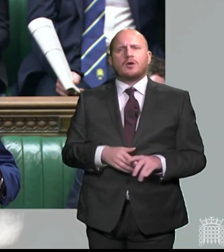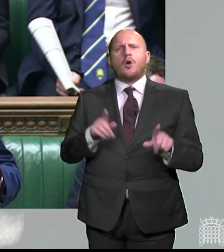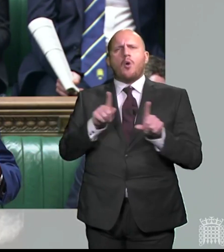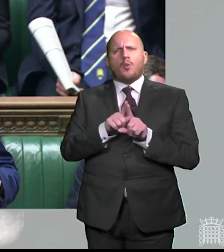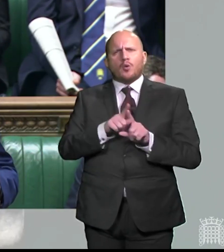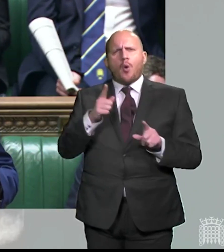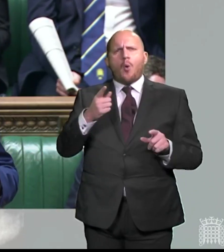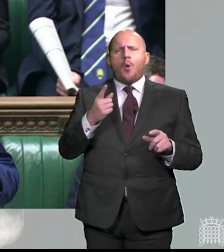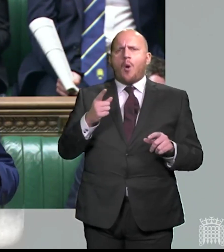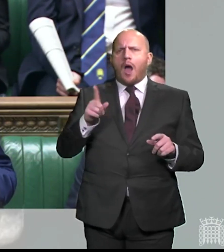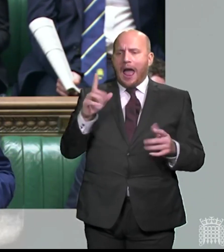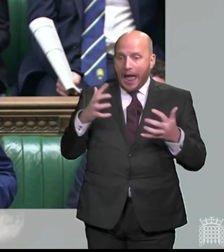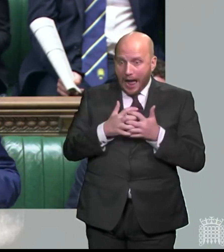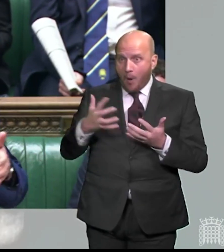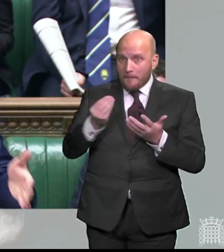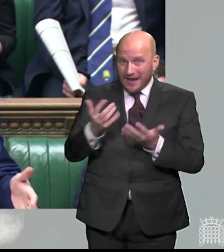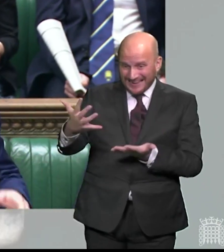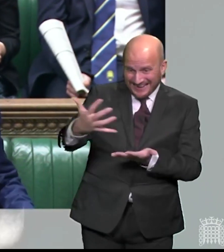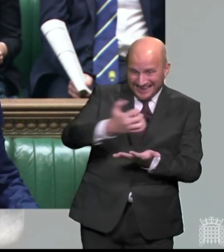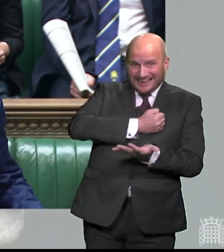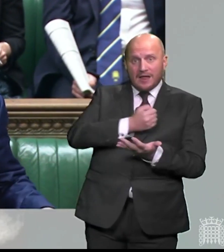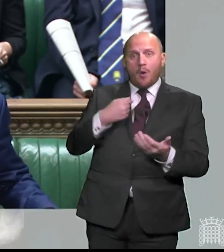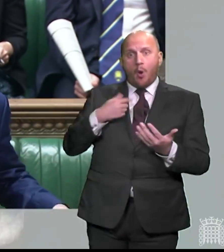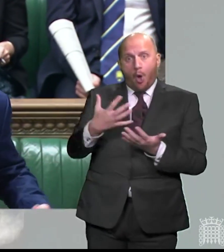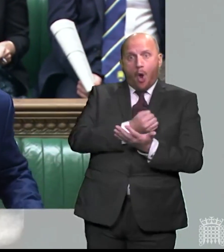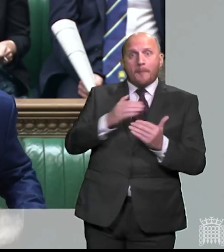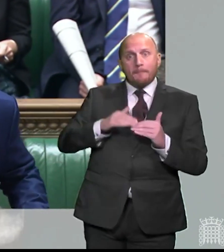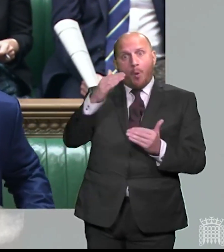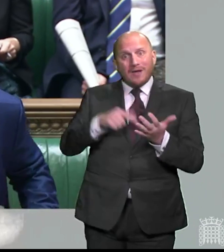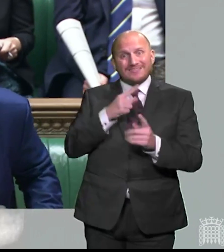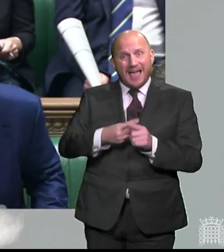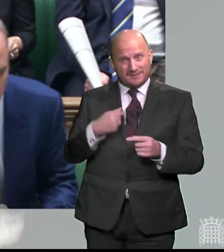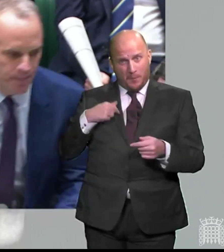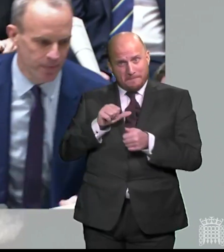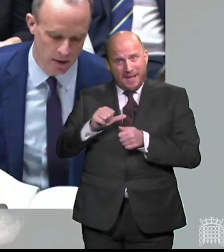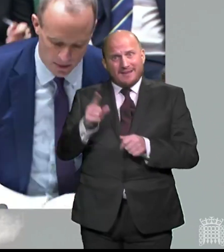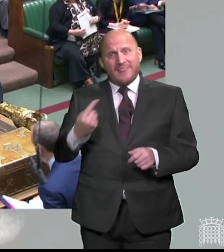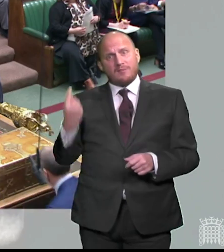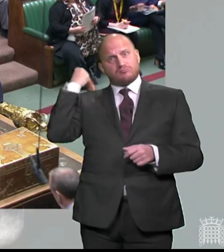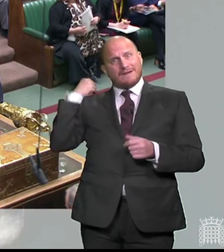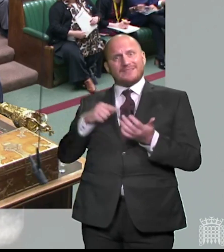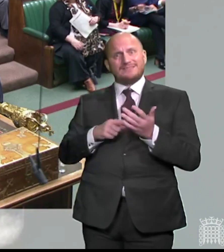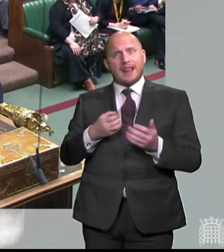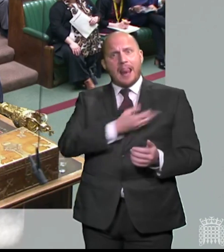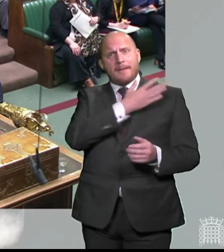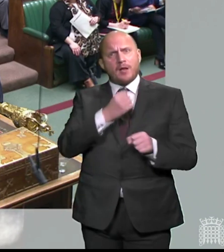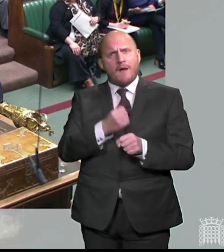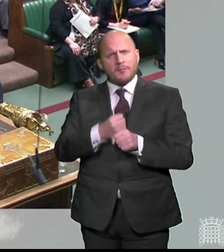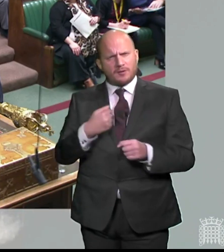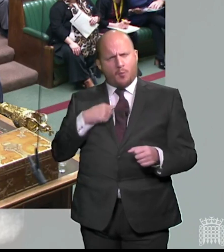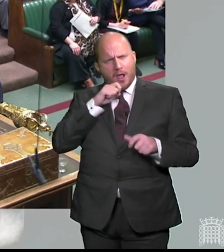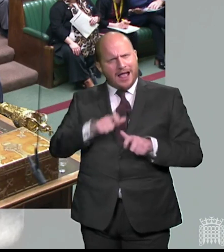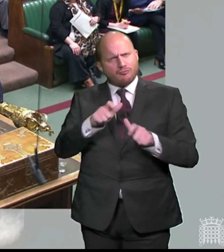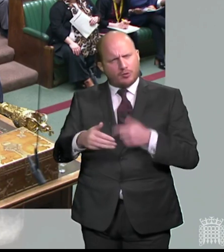tax raised, to the lowest level, certainly lower than under the last Labour government, and will continue to do so. Angela Rayner.